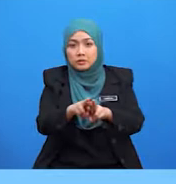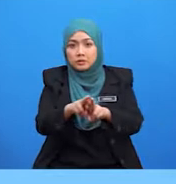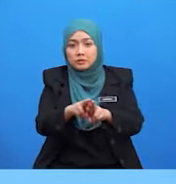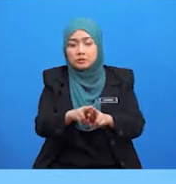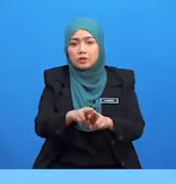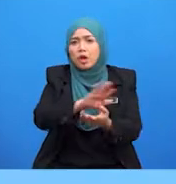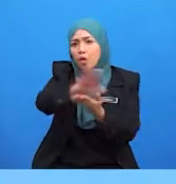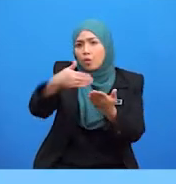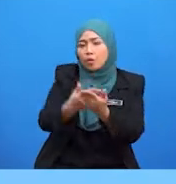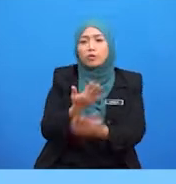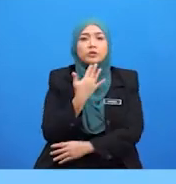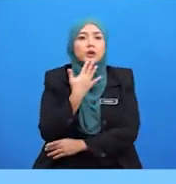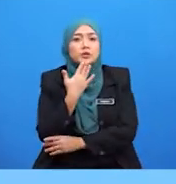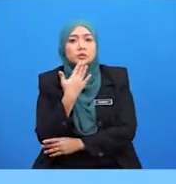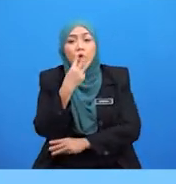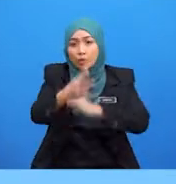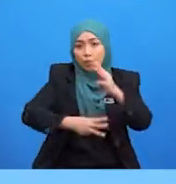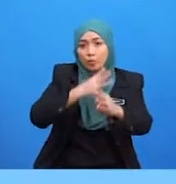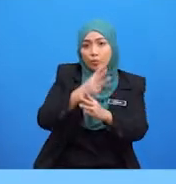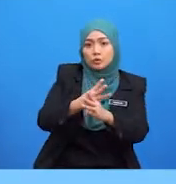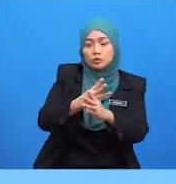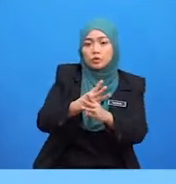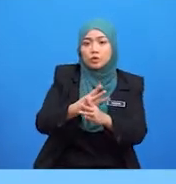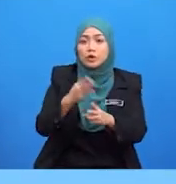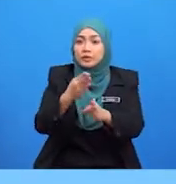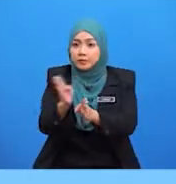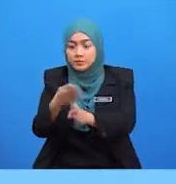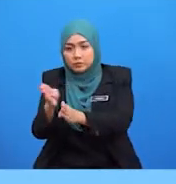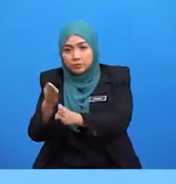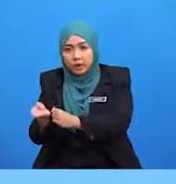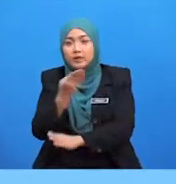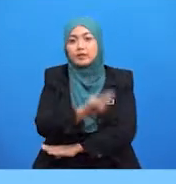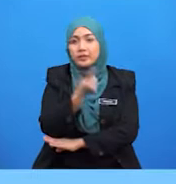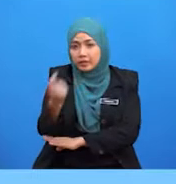the colors in this world to describe things.